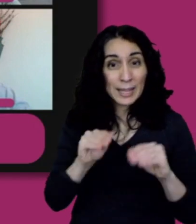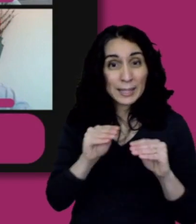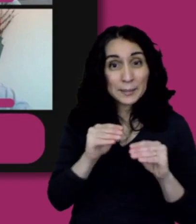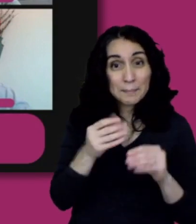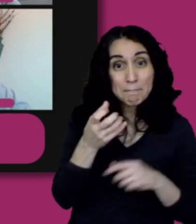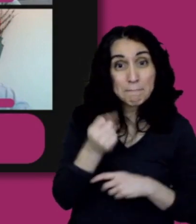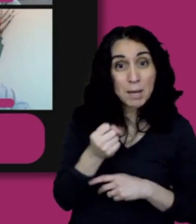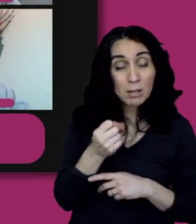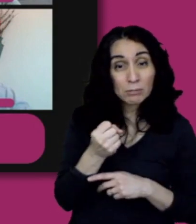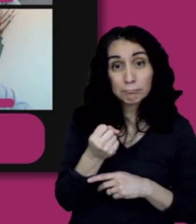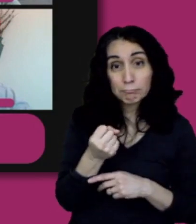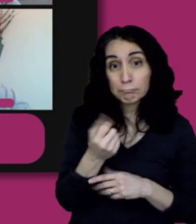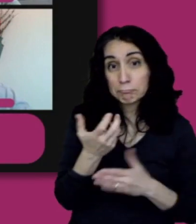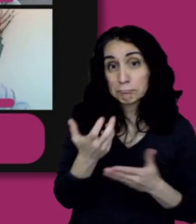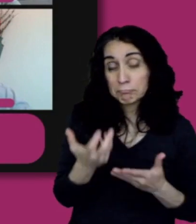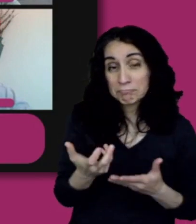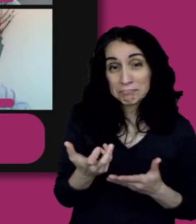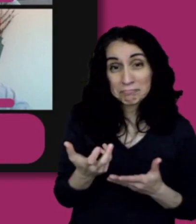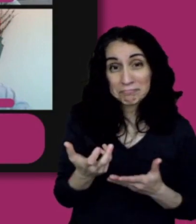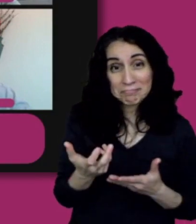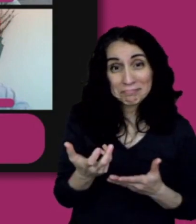milk, it's not